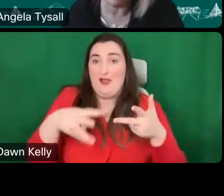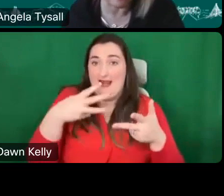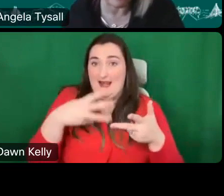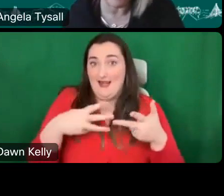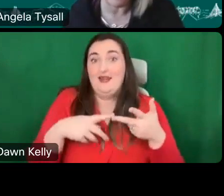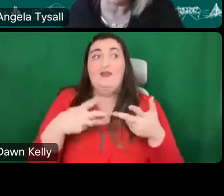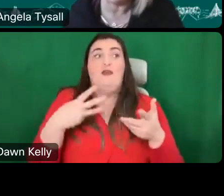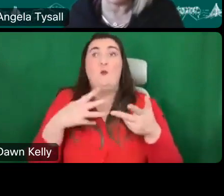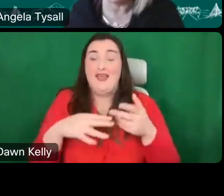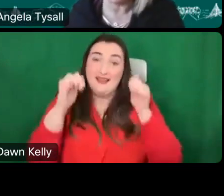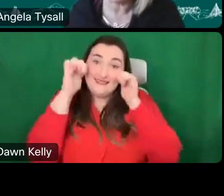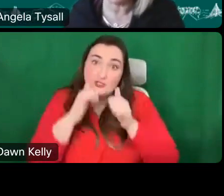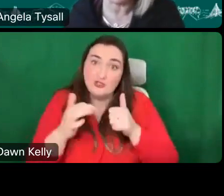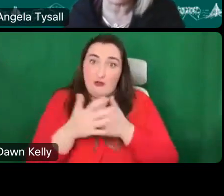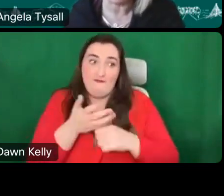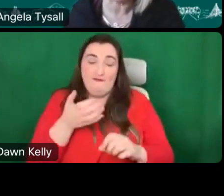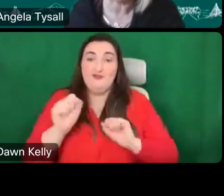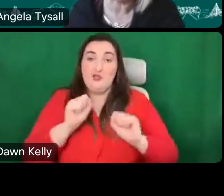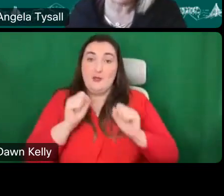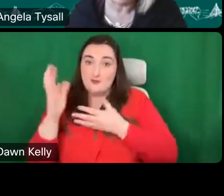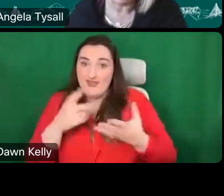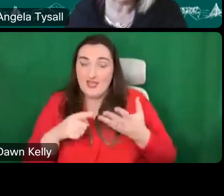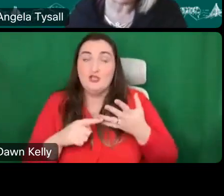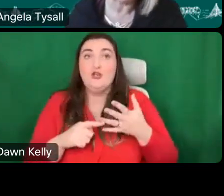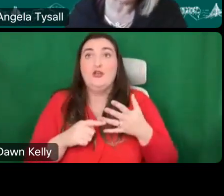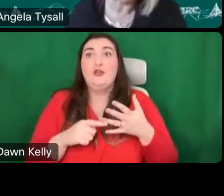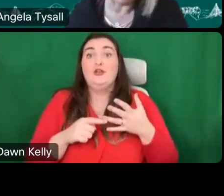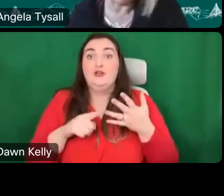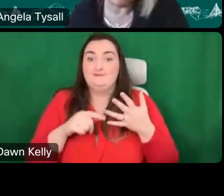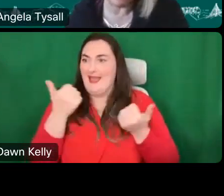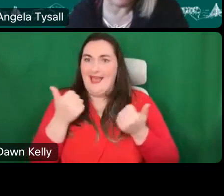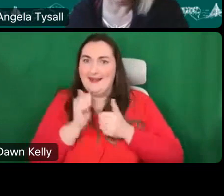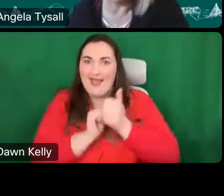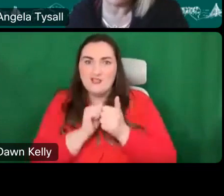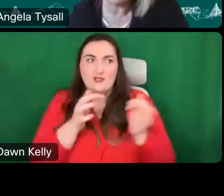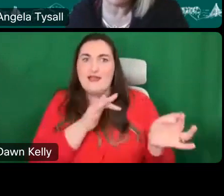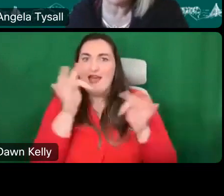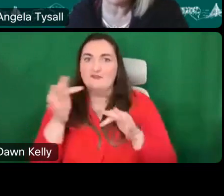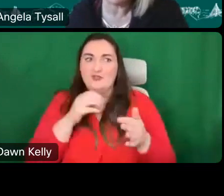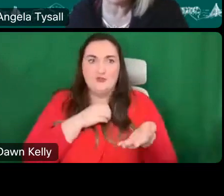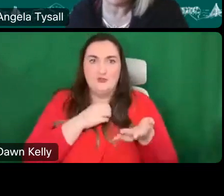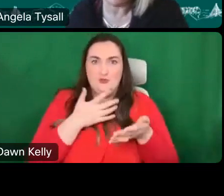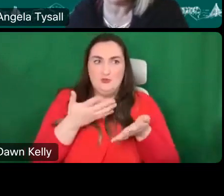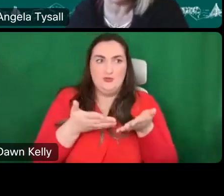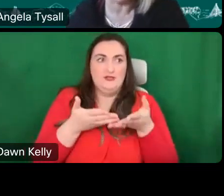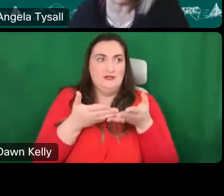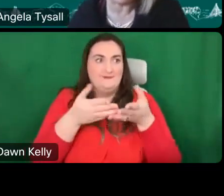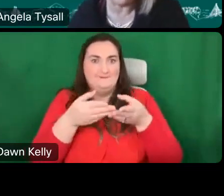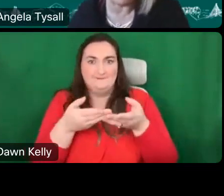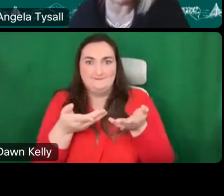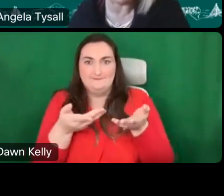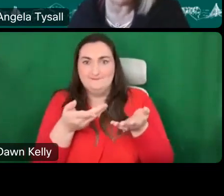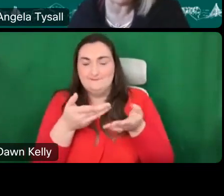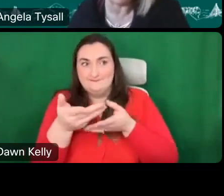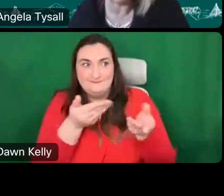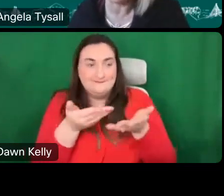it came to the attention of the service provider, and any actions being taken to address that incident or to